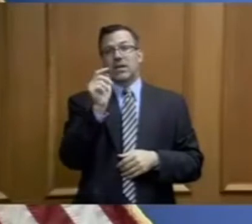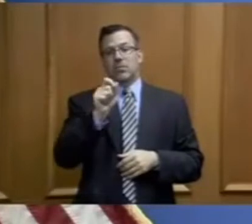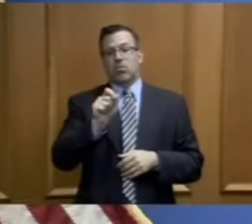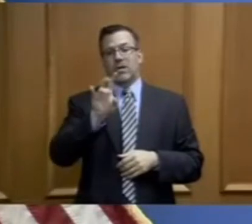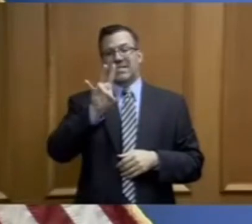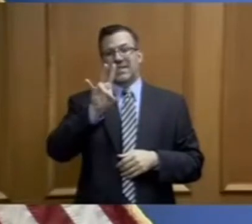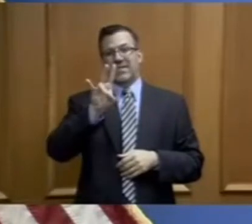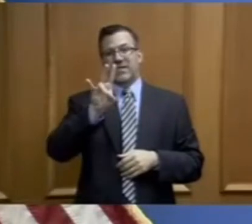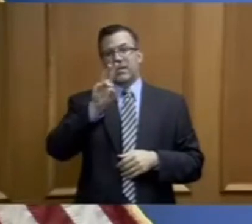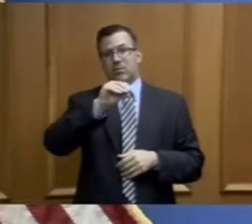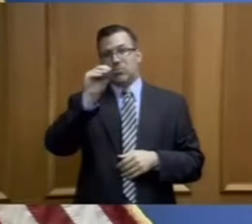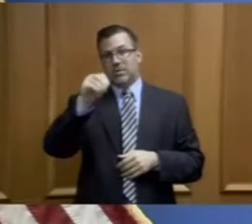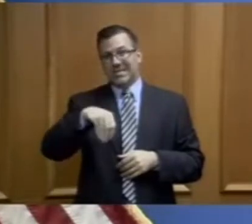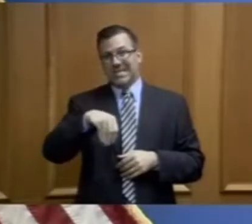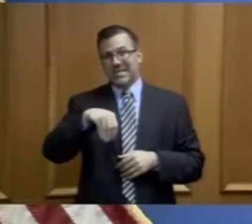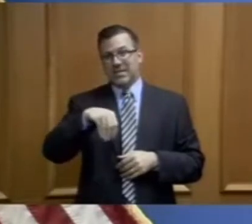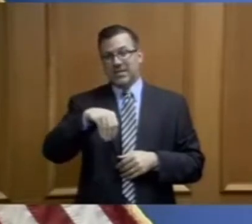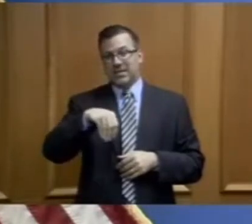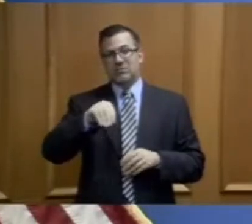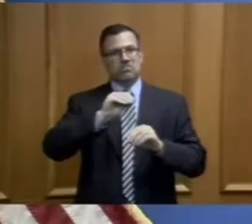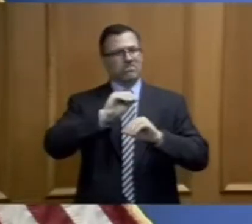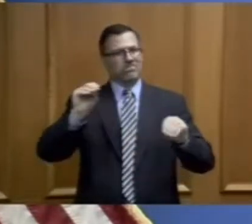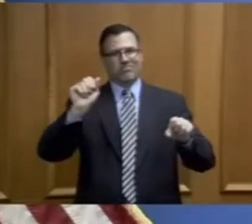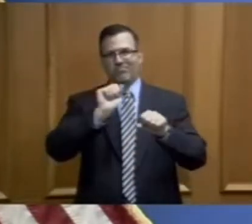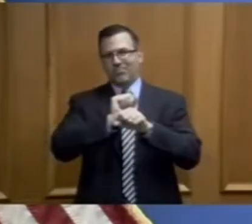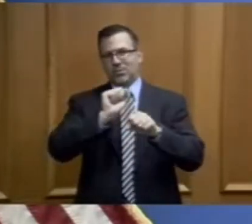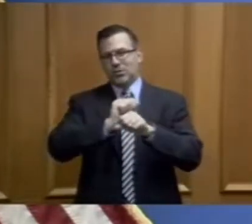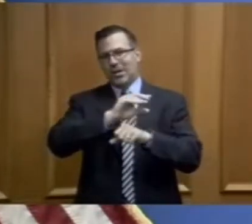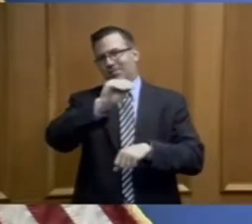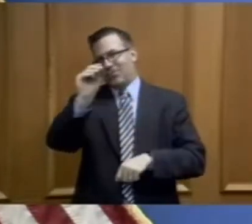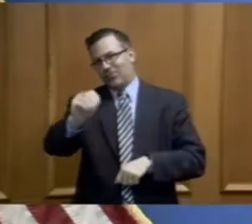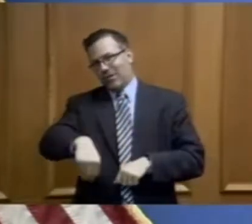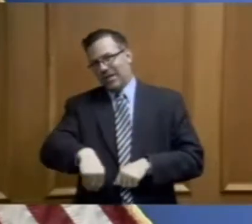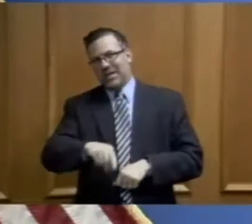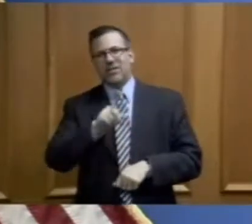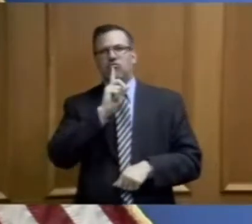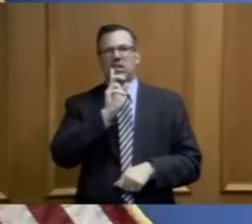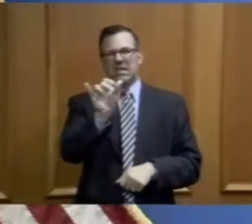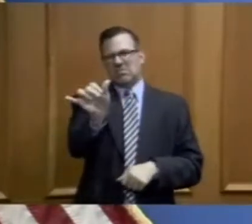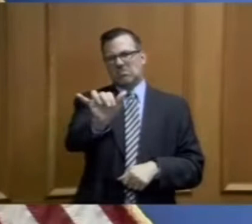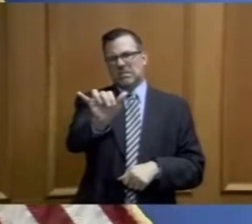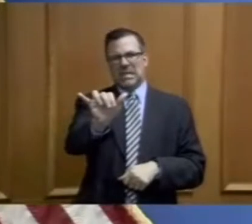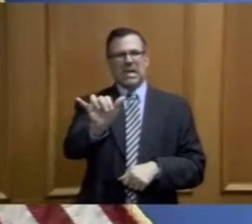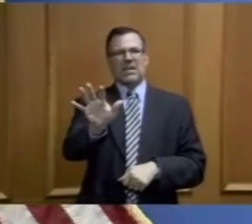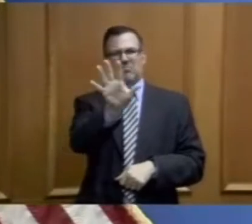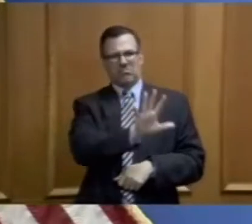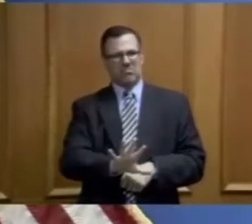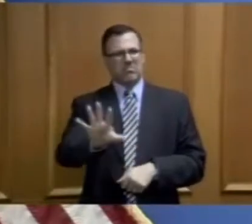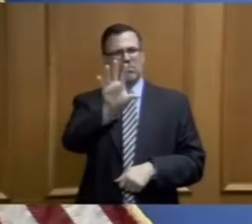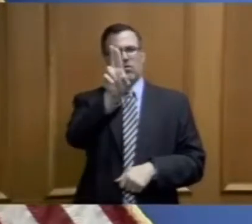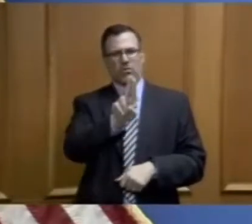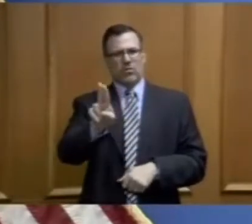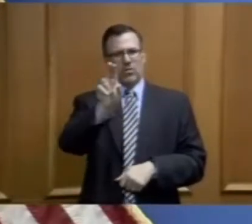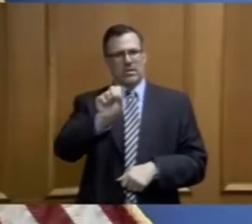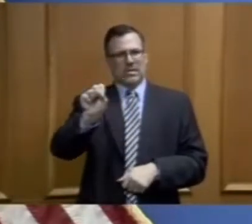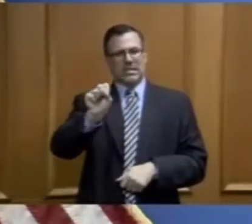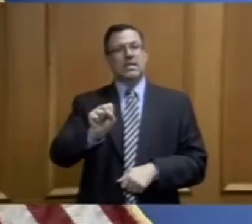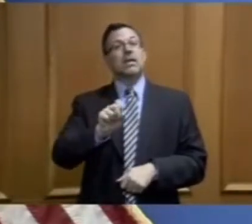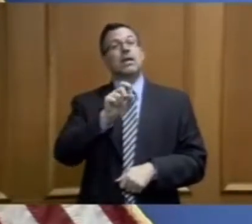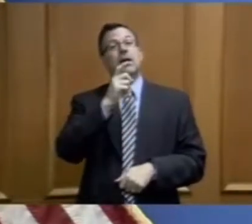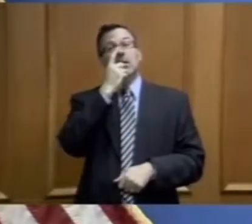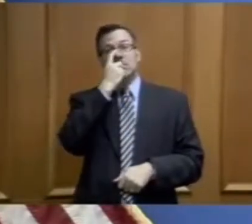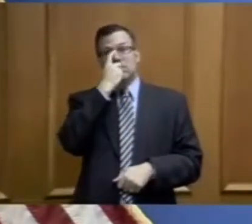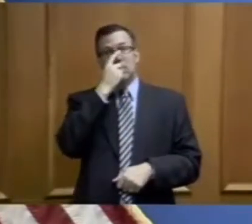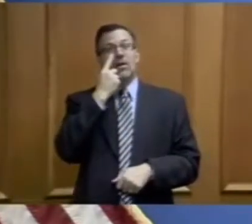14.7% unemployment for the state, which mirrors the national average. But in terms of county